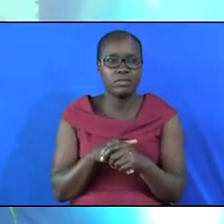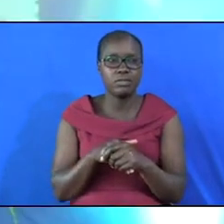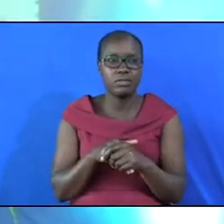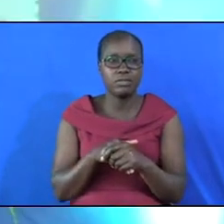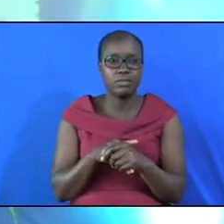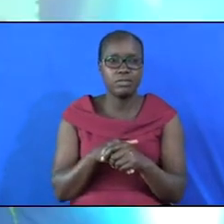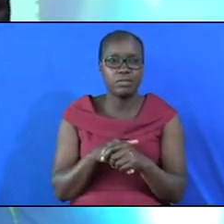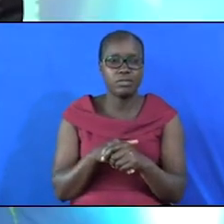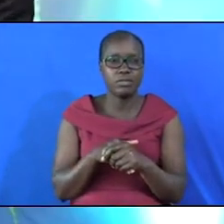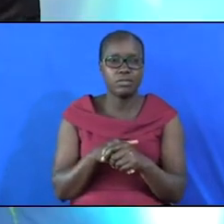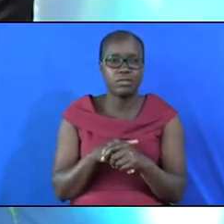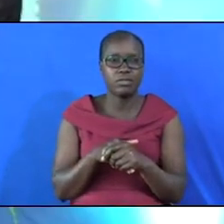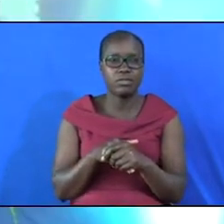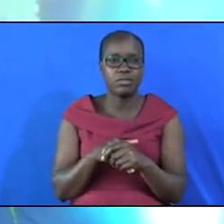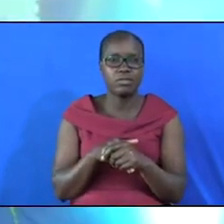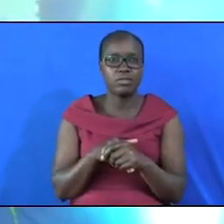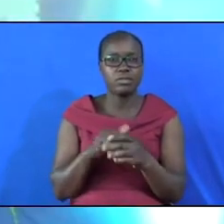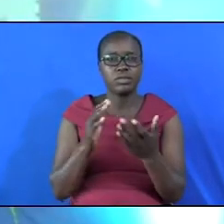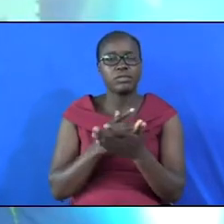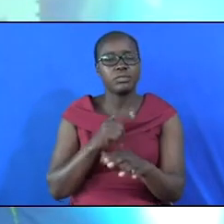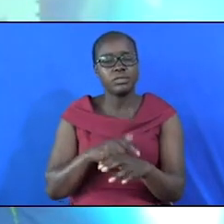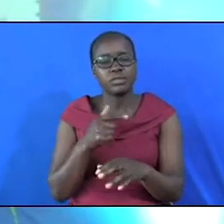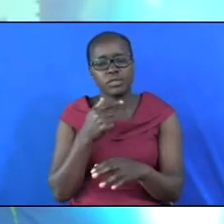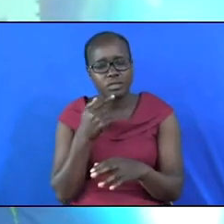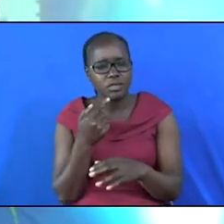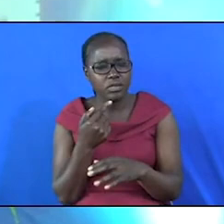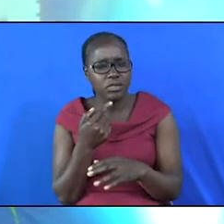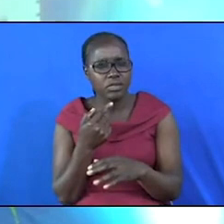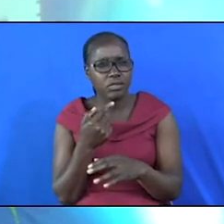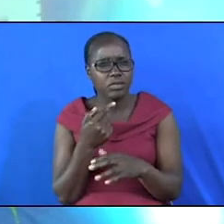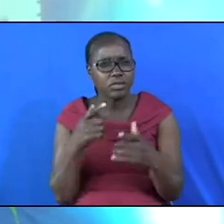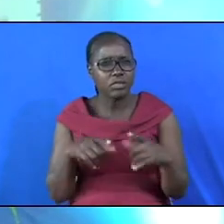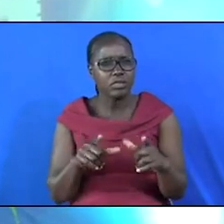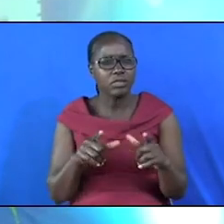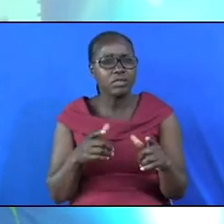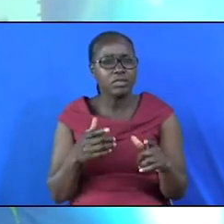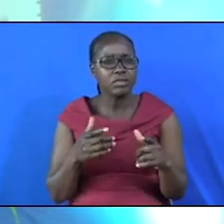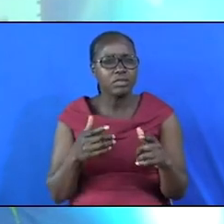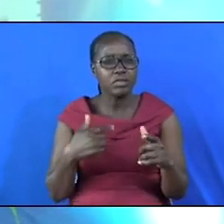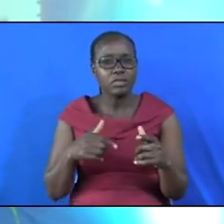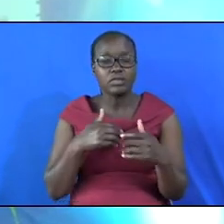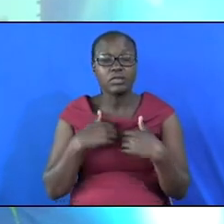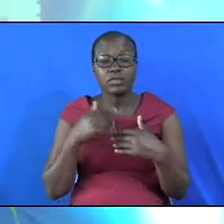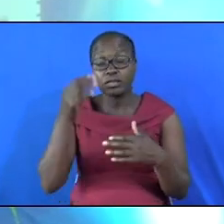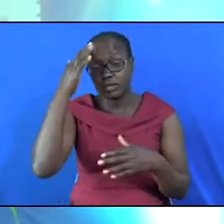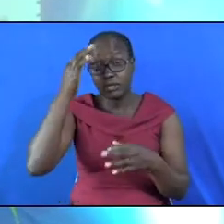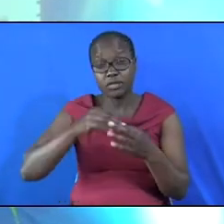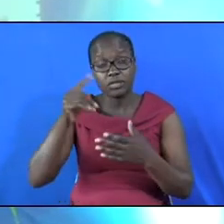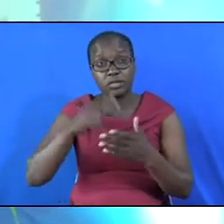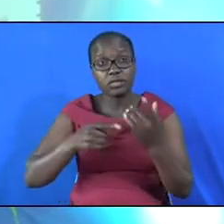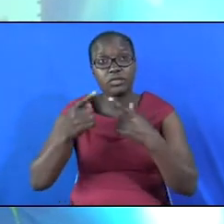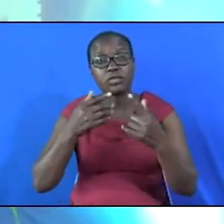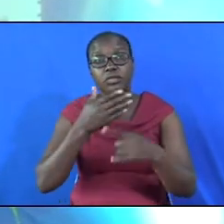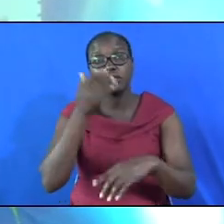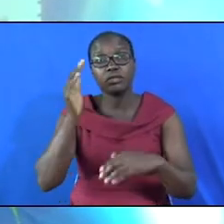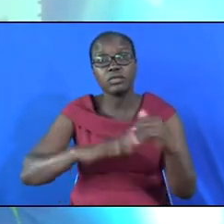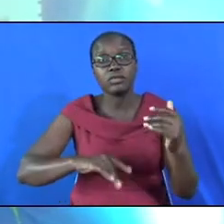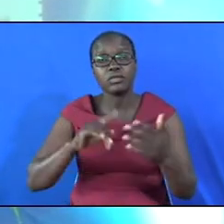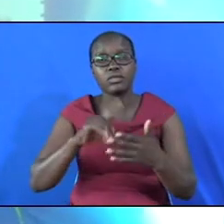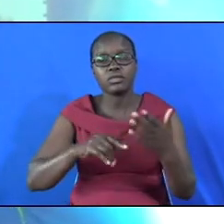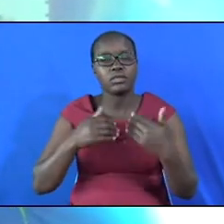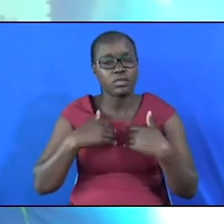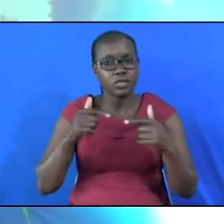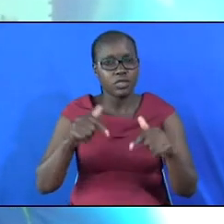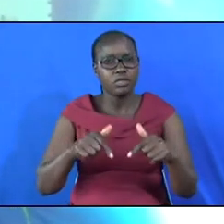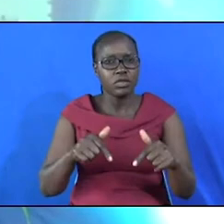Hallelujah. Yes, the songwriter says that let us have faith, for what is coming is better than what we